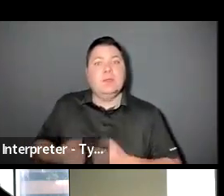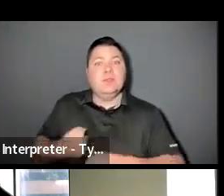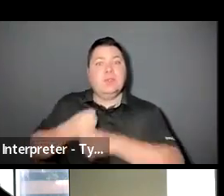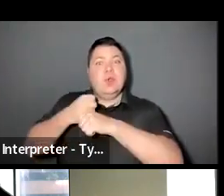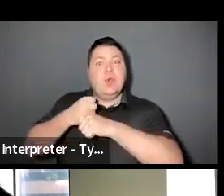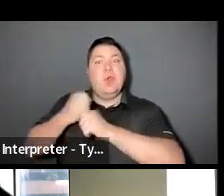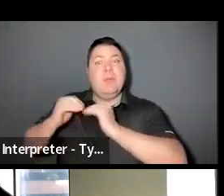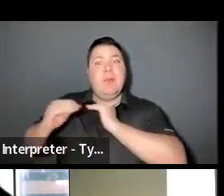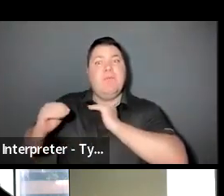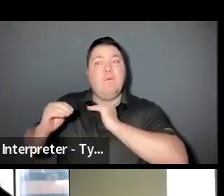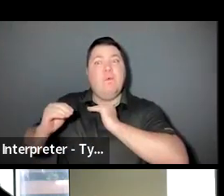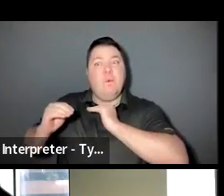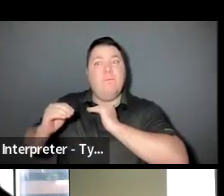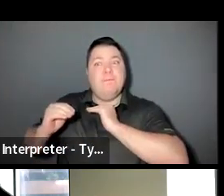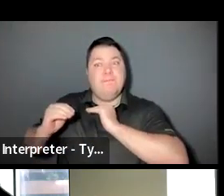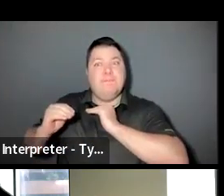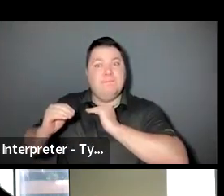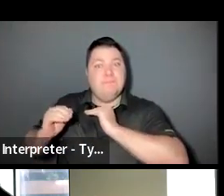I believe.